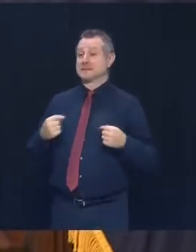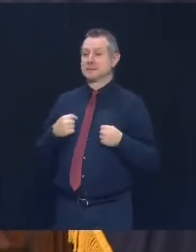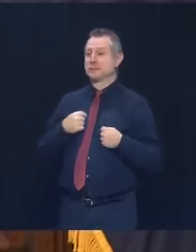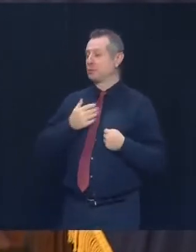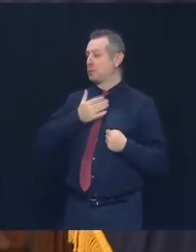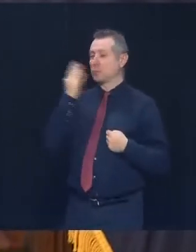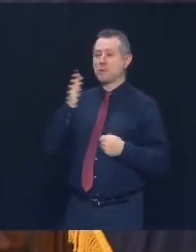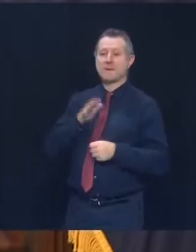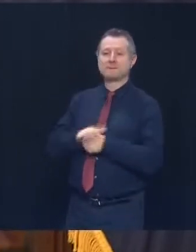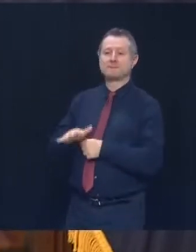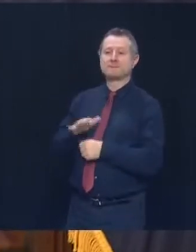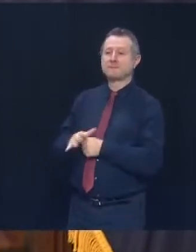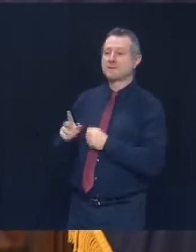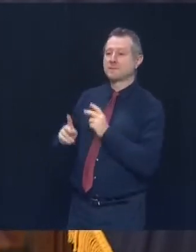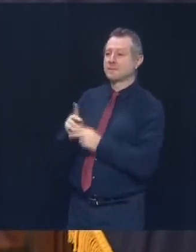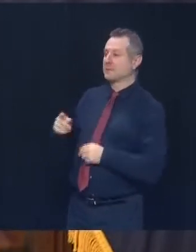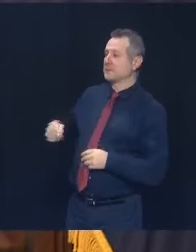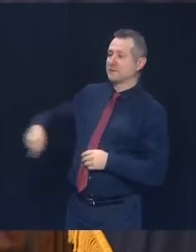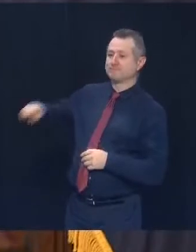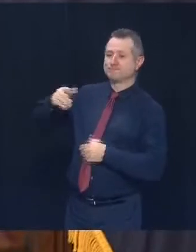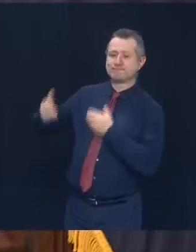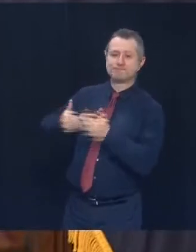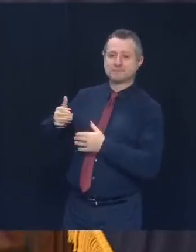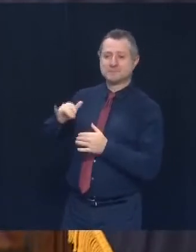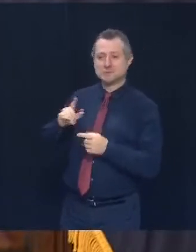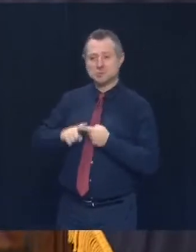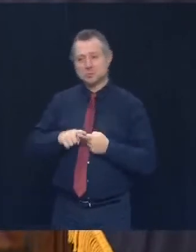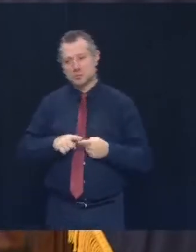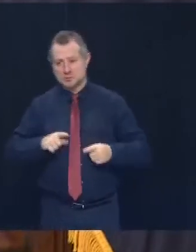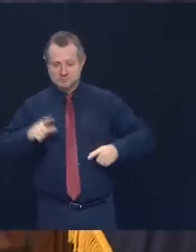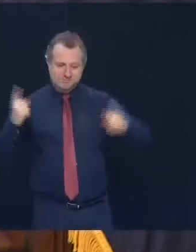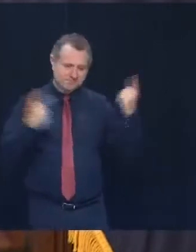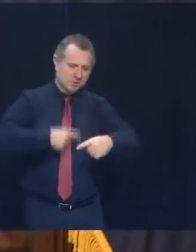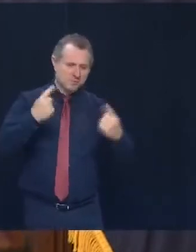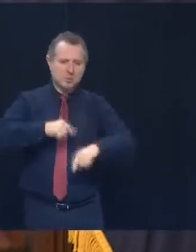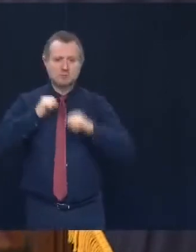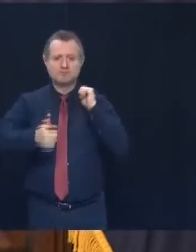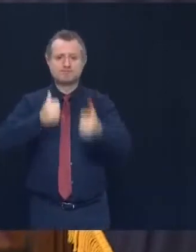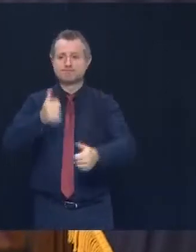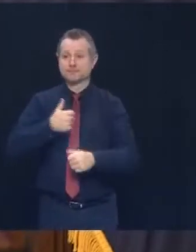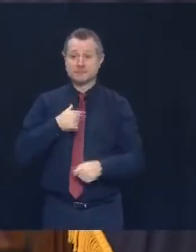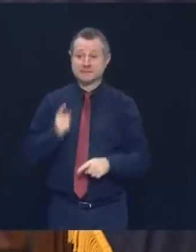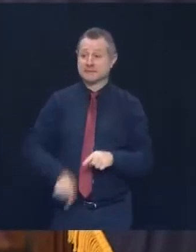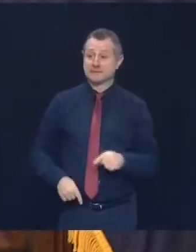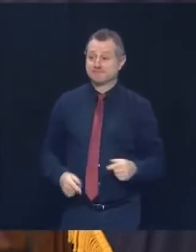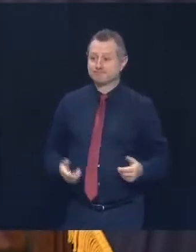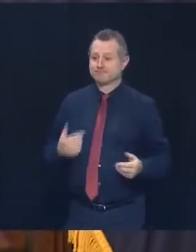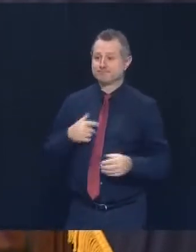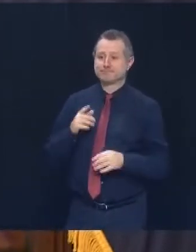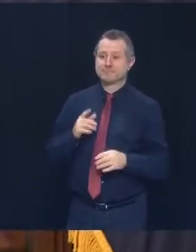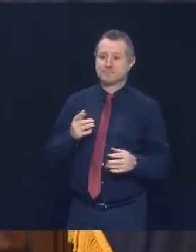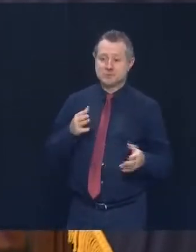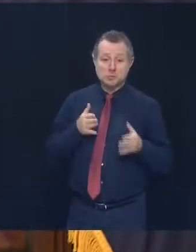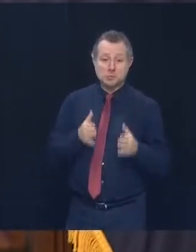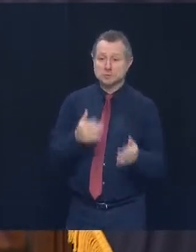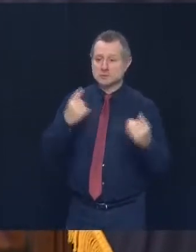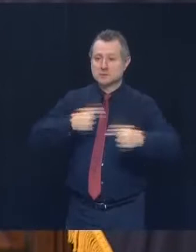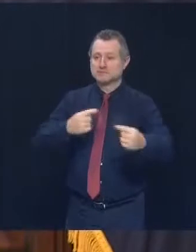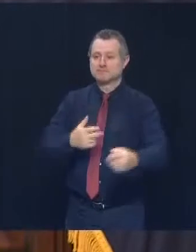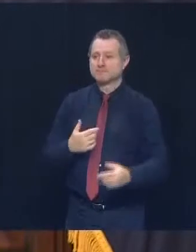personnel to enforce border patrols on our roads,